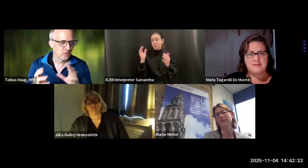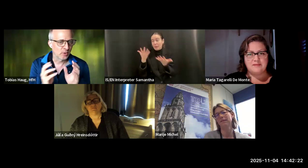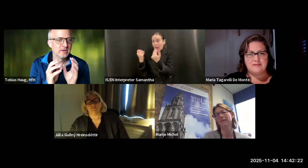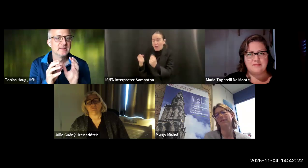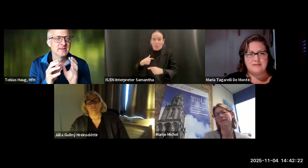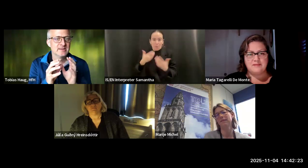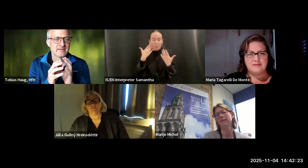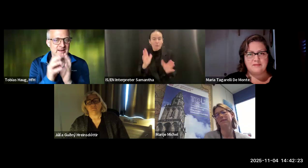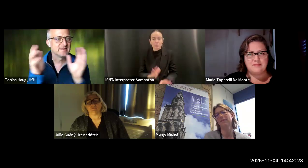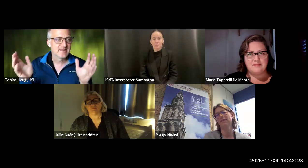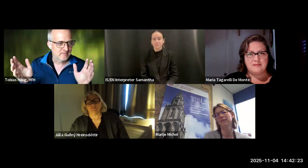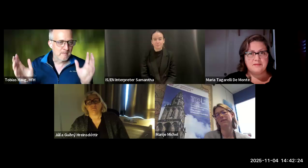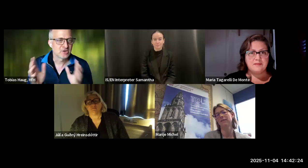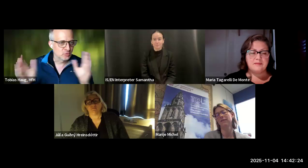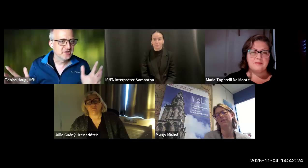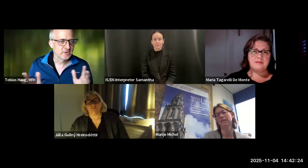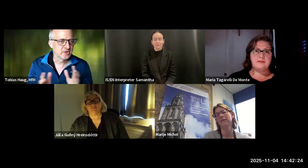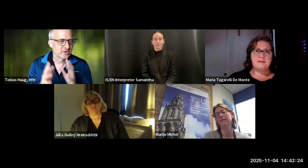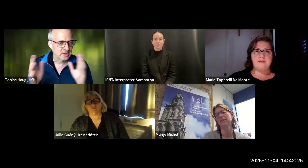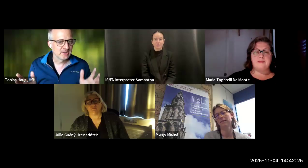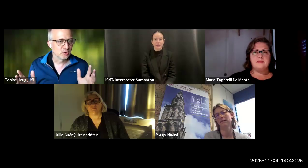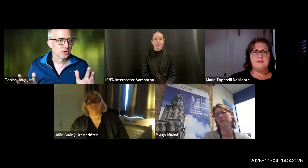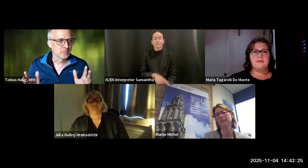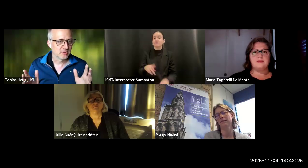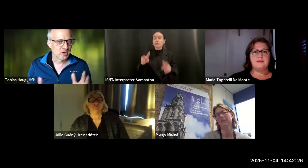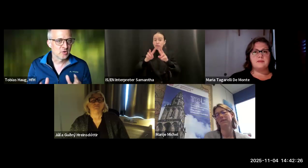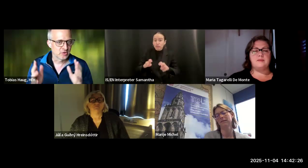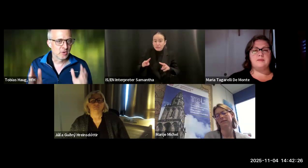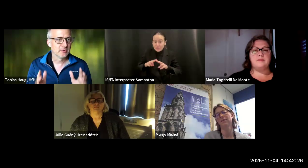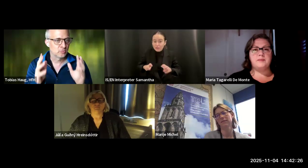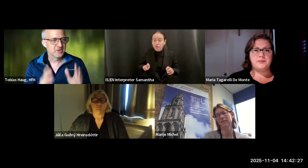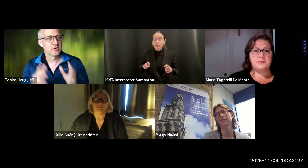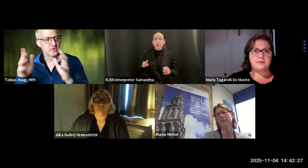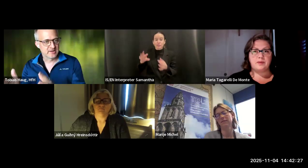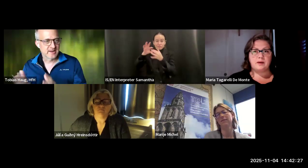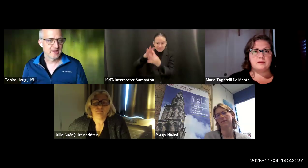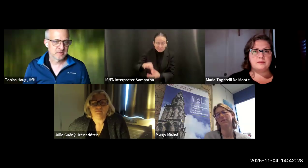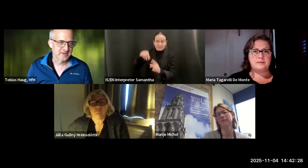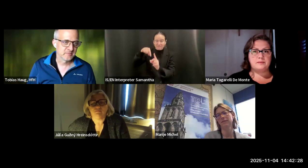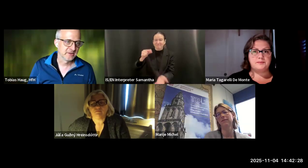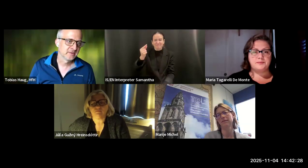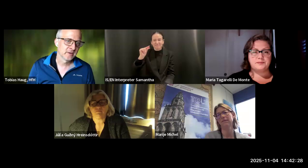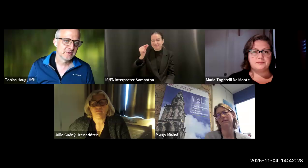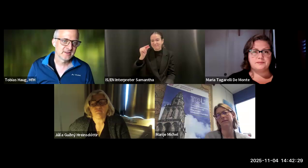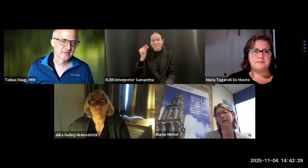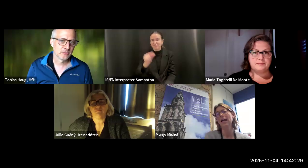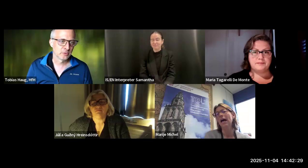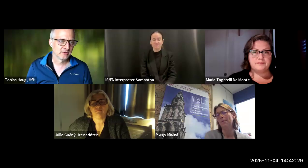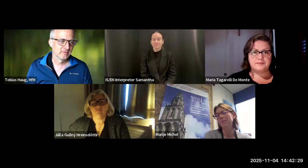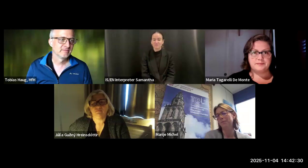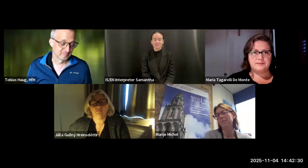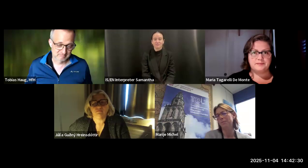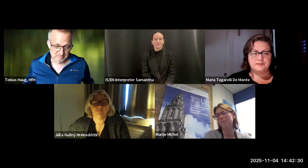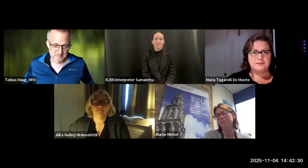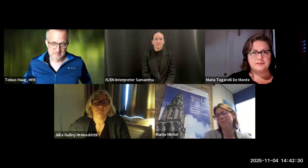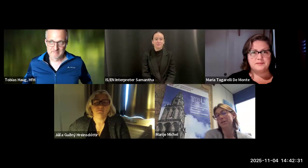really applied, or there isn't that much research in general terms around on research in sign language assessment. I mean, that's